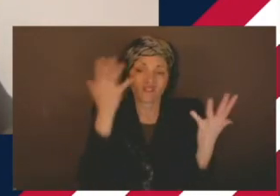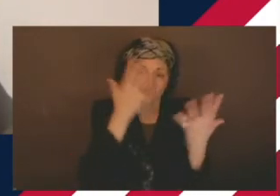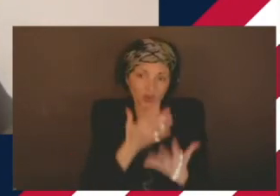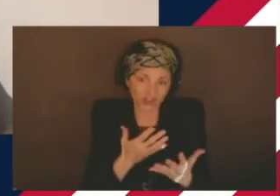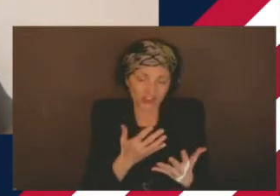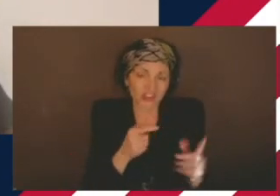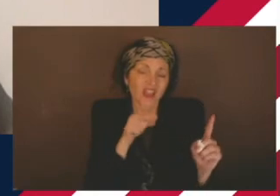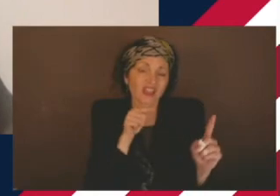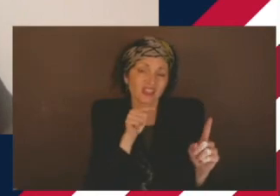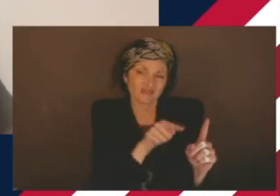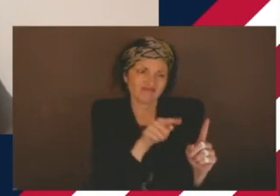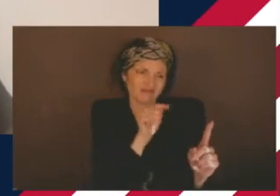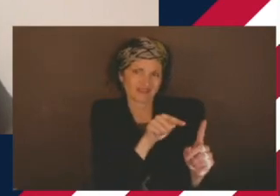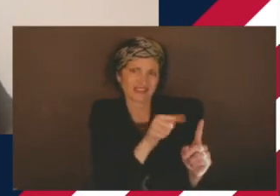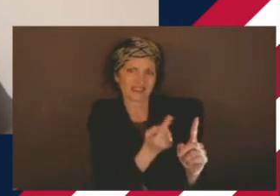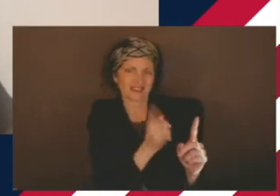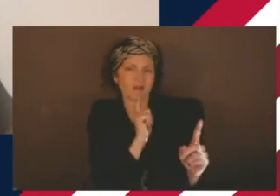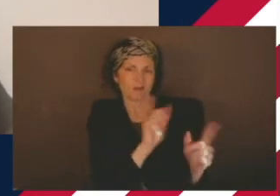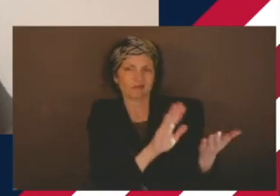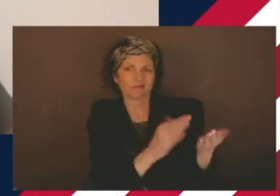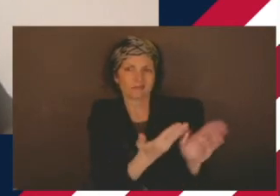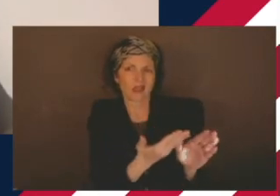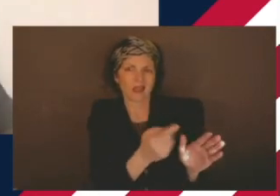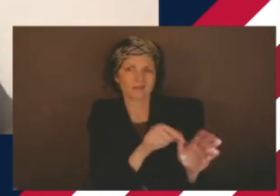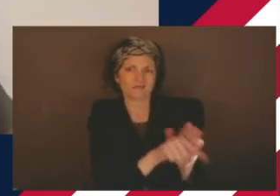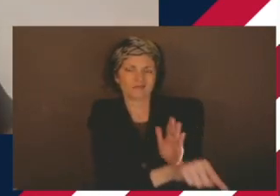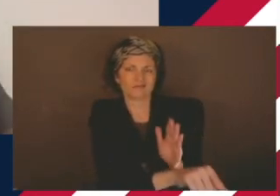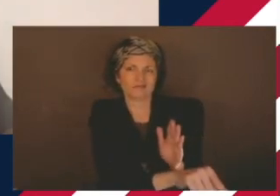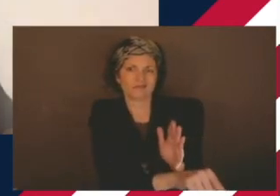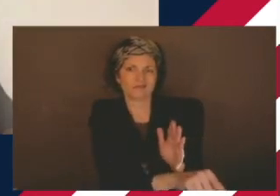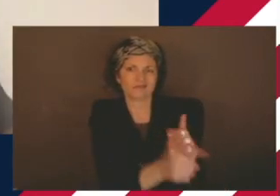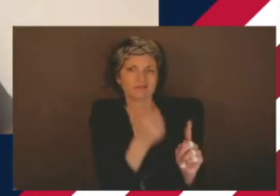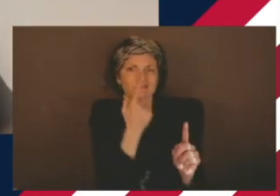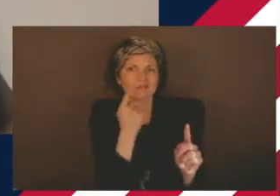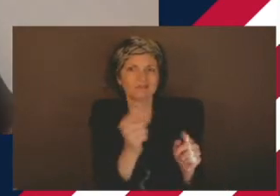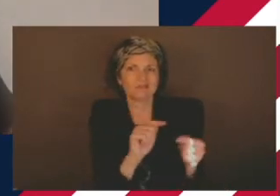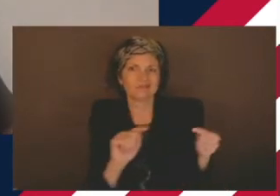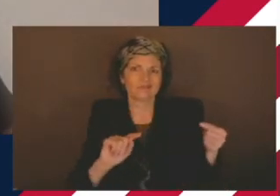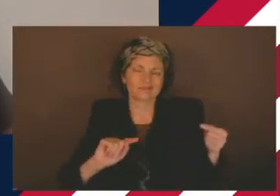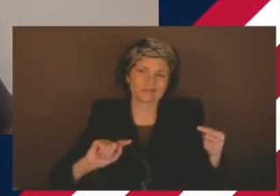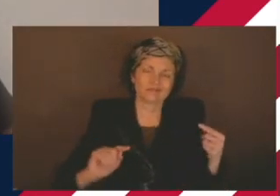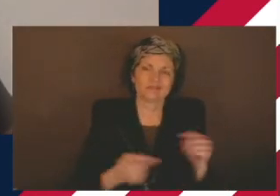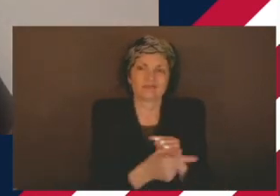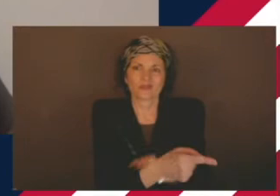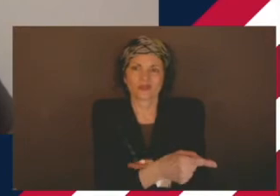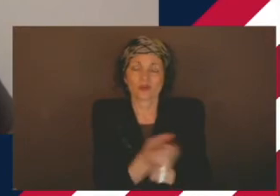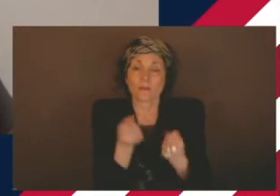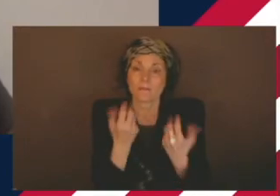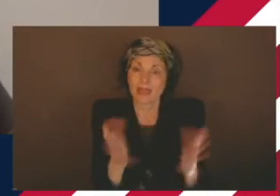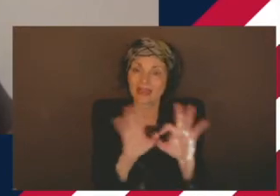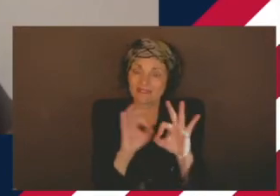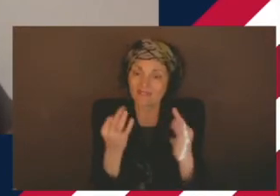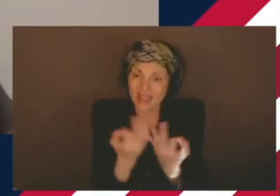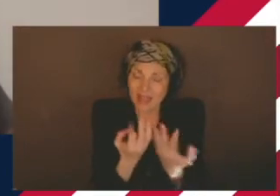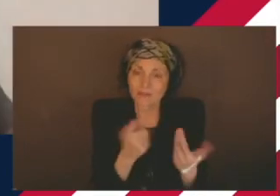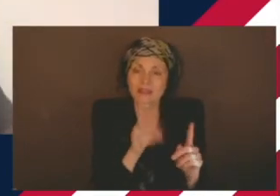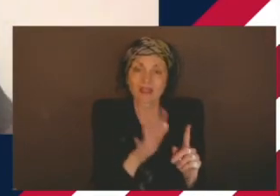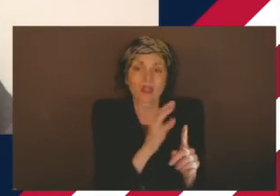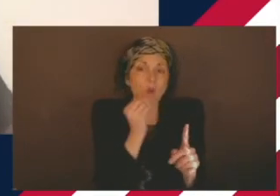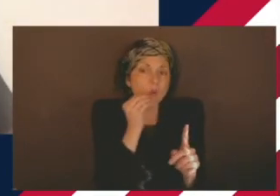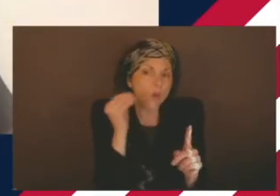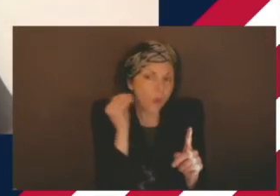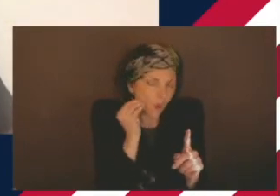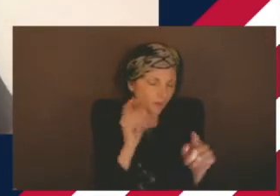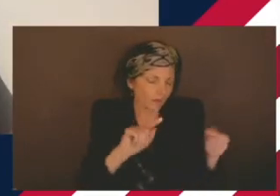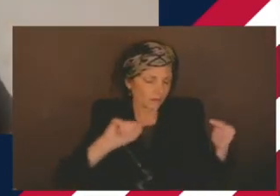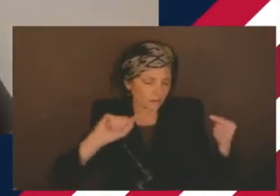her homicide, and it's because of the many families throughout the country who have experienced domestic violence within their households,